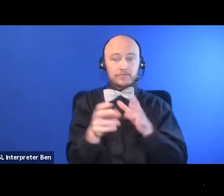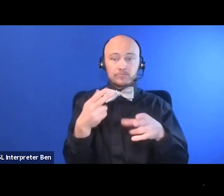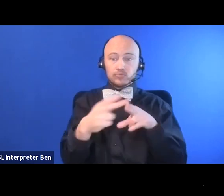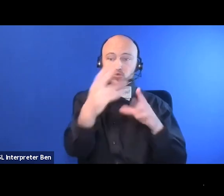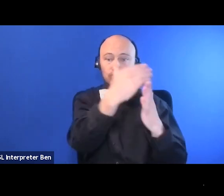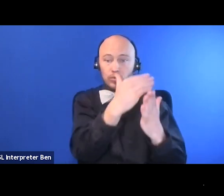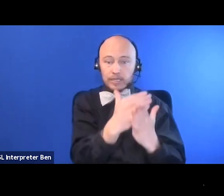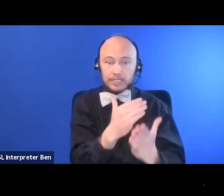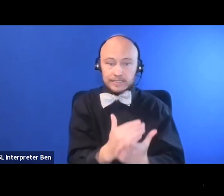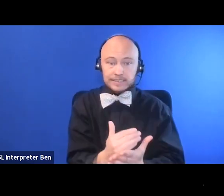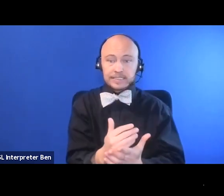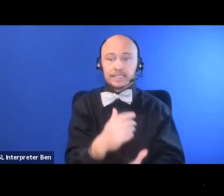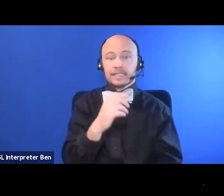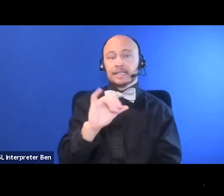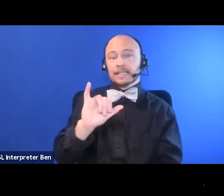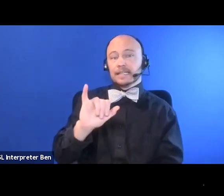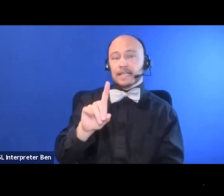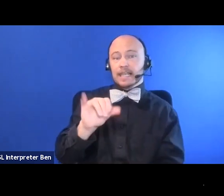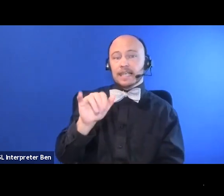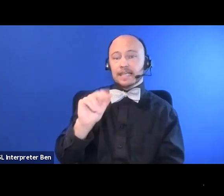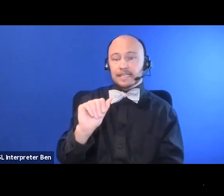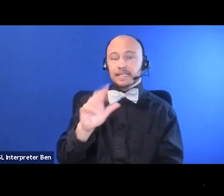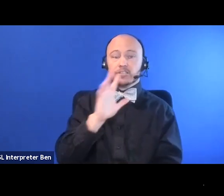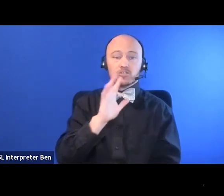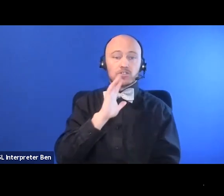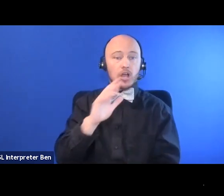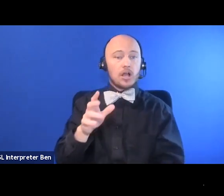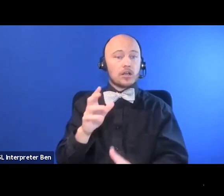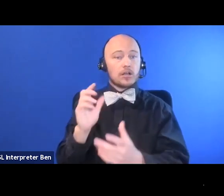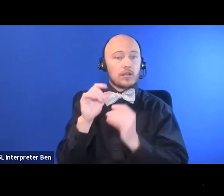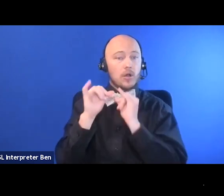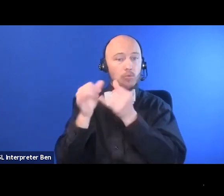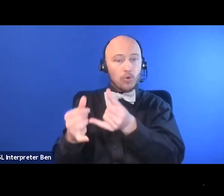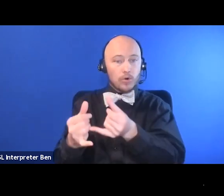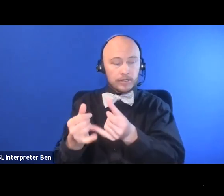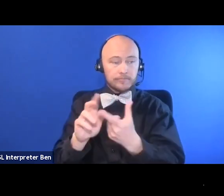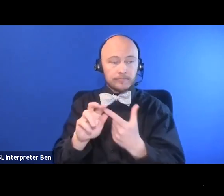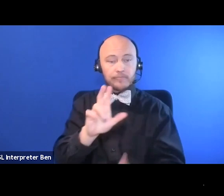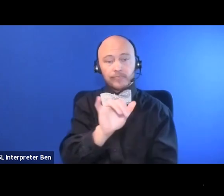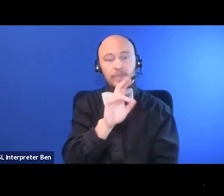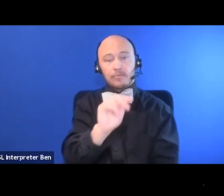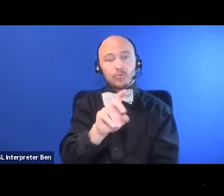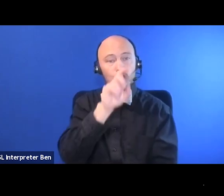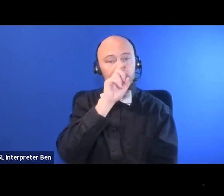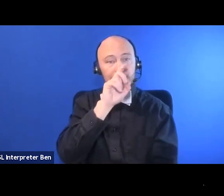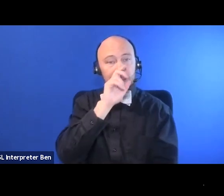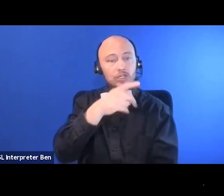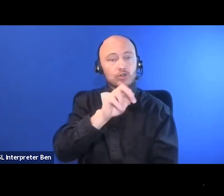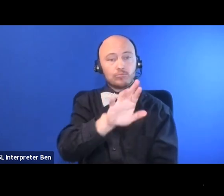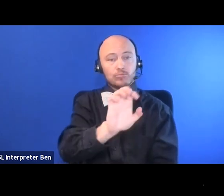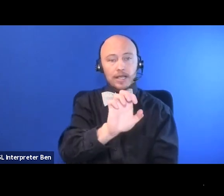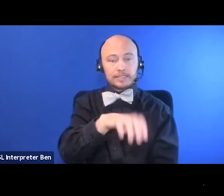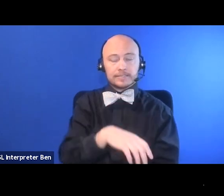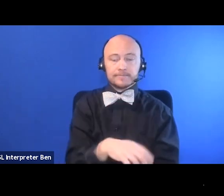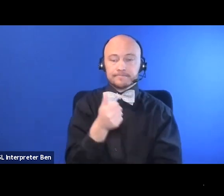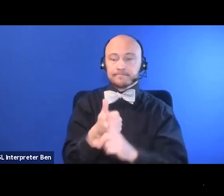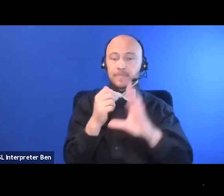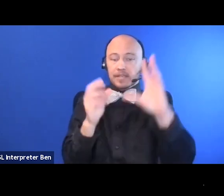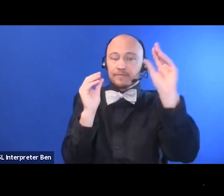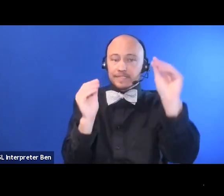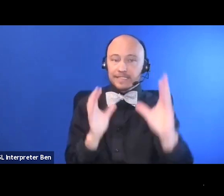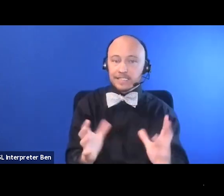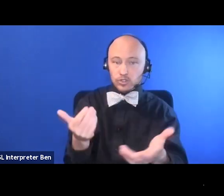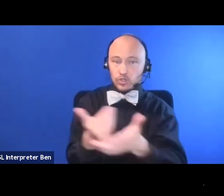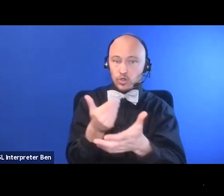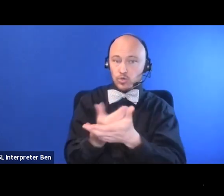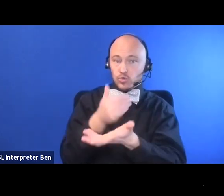for India's Tata First Literature Award, and longlisted for the Brooklyn Literary Eagles Prize. She currently teaches at the New